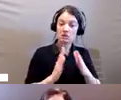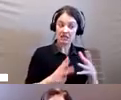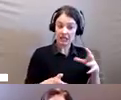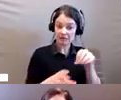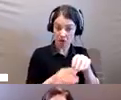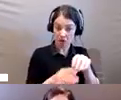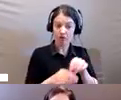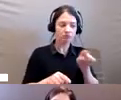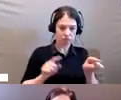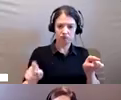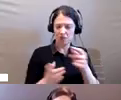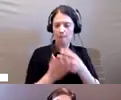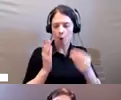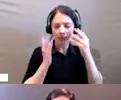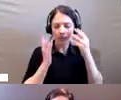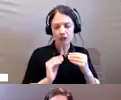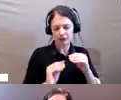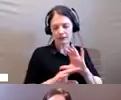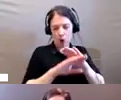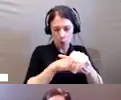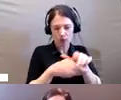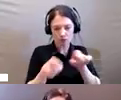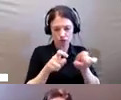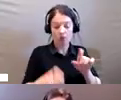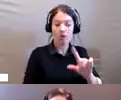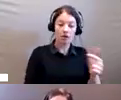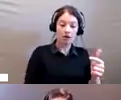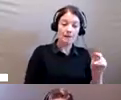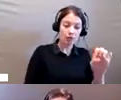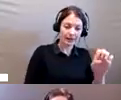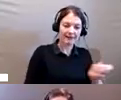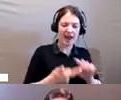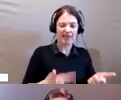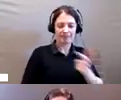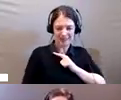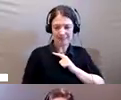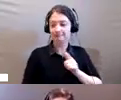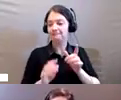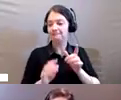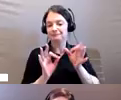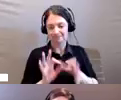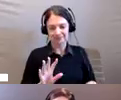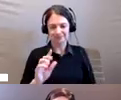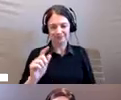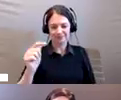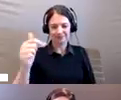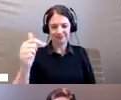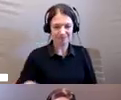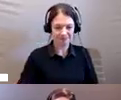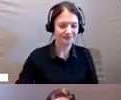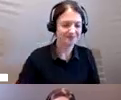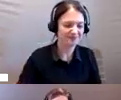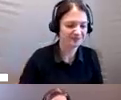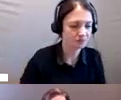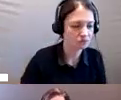coercive control. So Marie's going to go first, and then I'll go second. Okay, so I will do